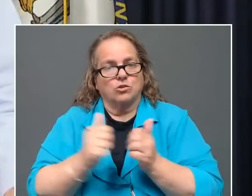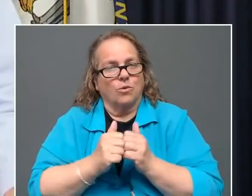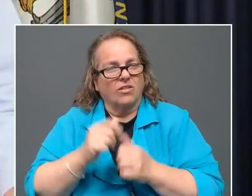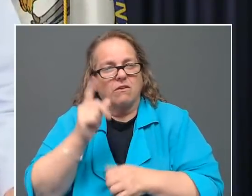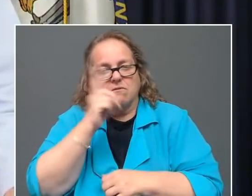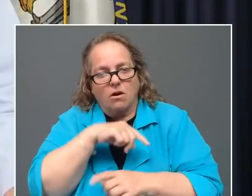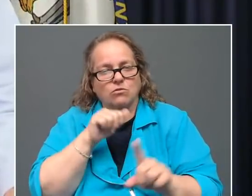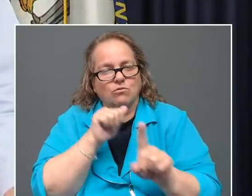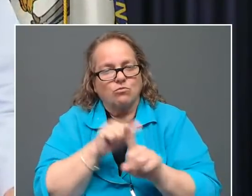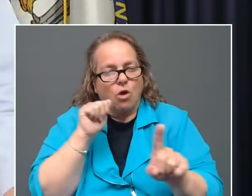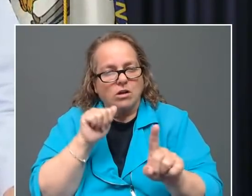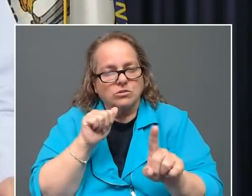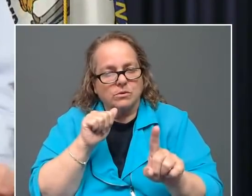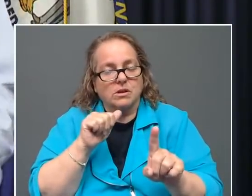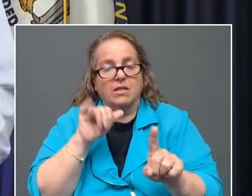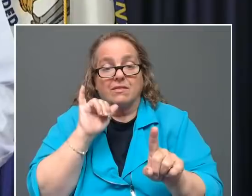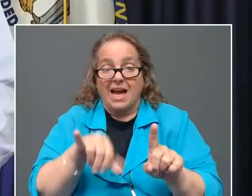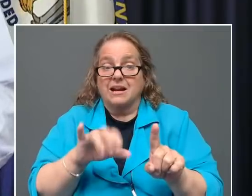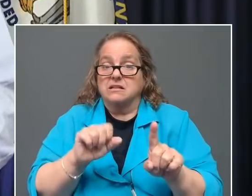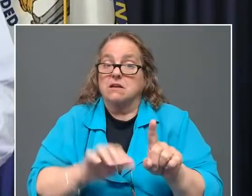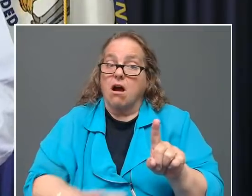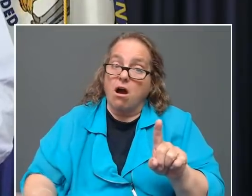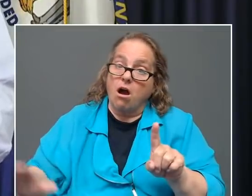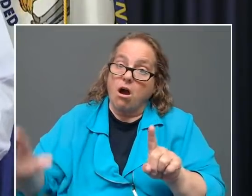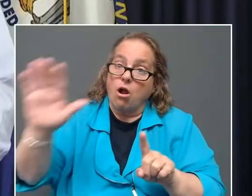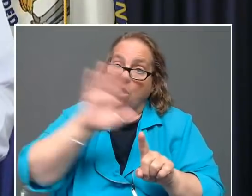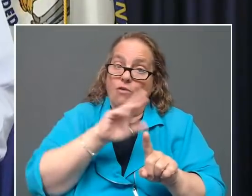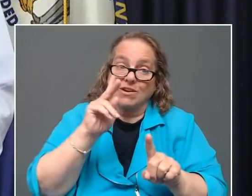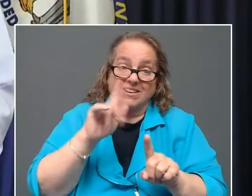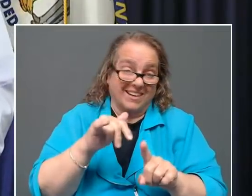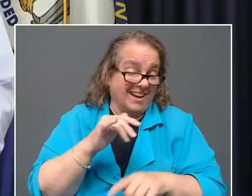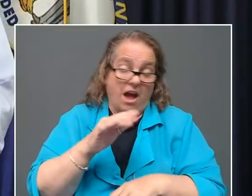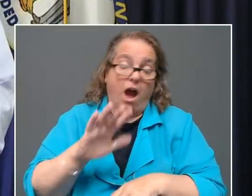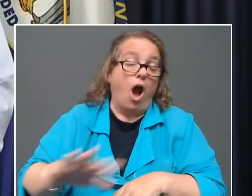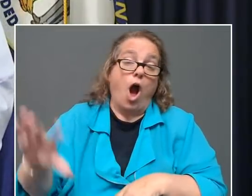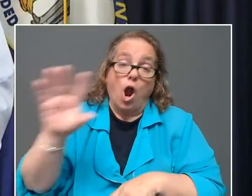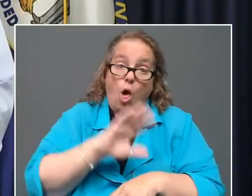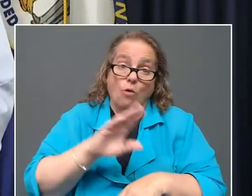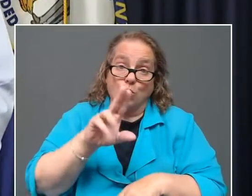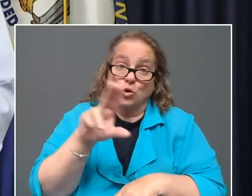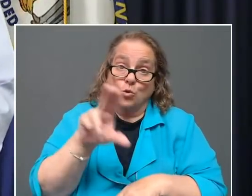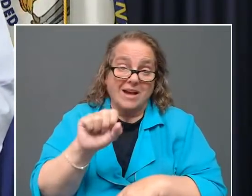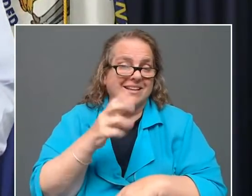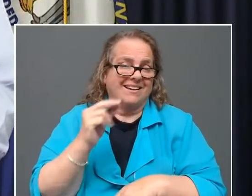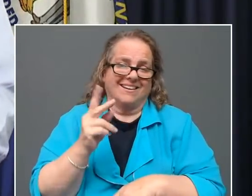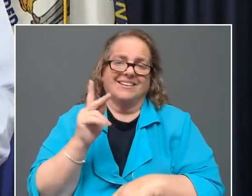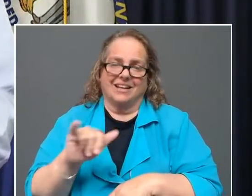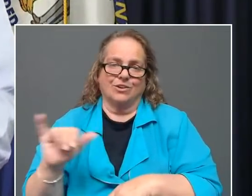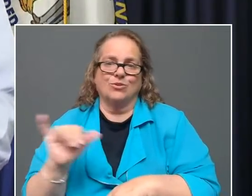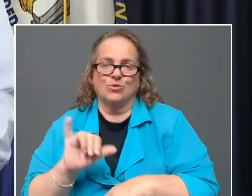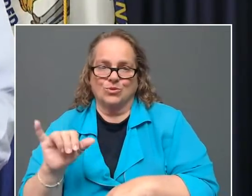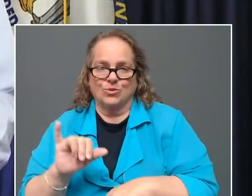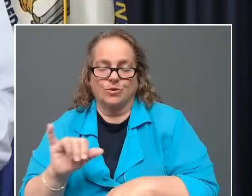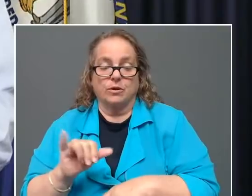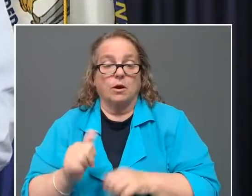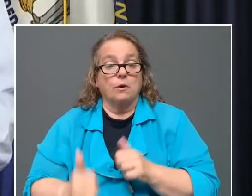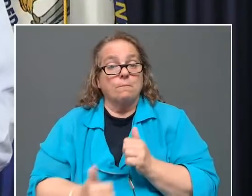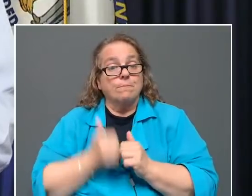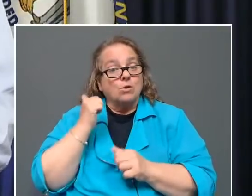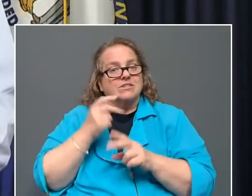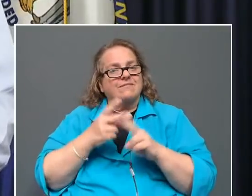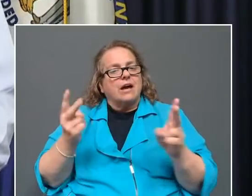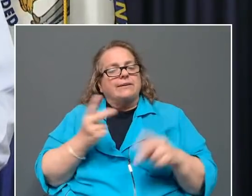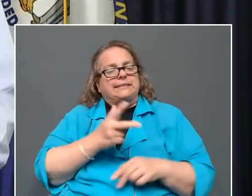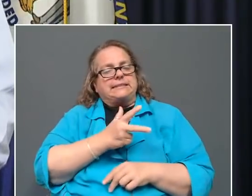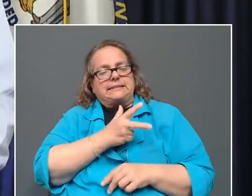throughout the country, and unfortunately, Kentucky is no exception. Much of the fraud in the system is being perpetrated by very sophisticated